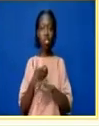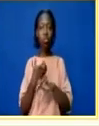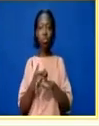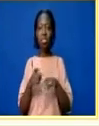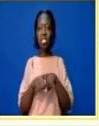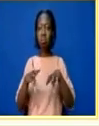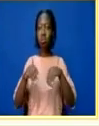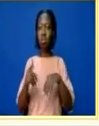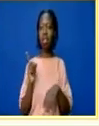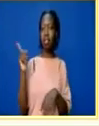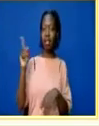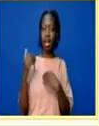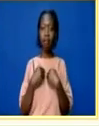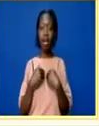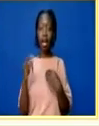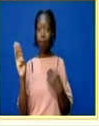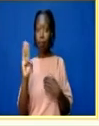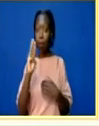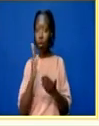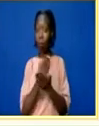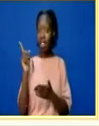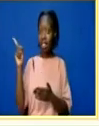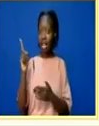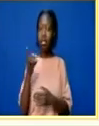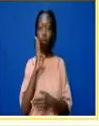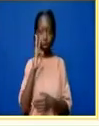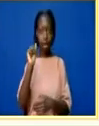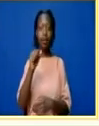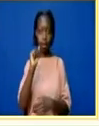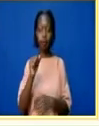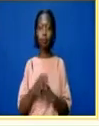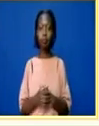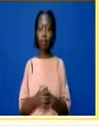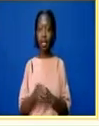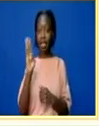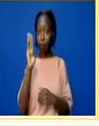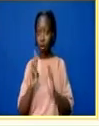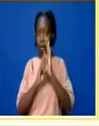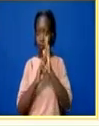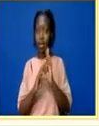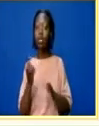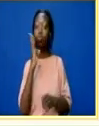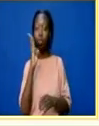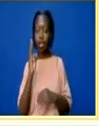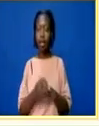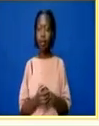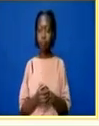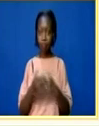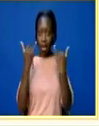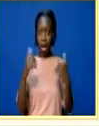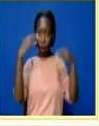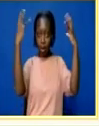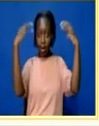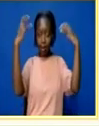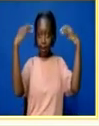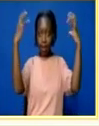blue part. Yes. I'm guessing that's the water? Yes, that's the water, of course. Okay. It has come, hit the ground. Yes. And your hole has been